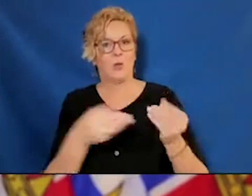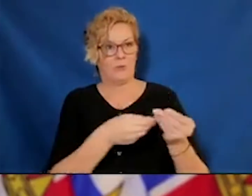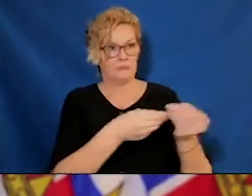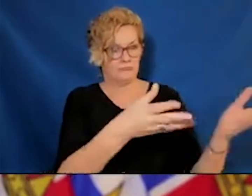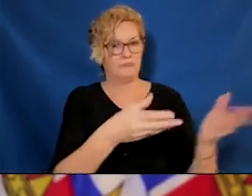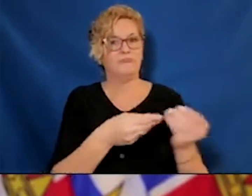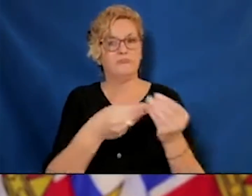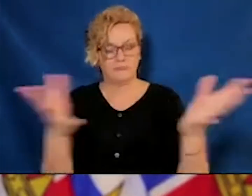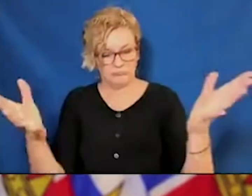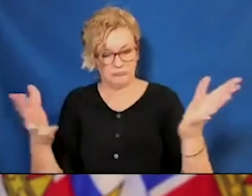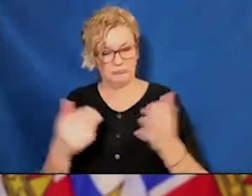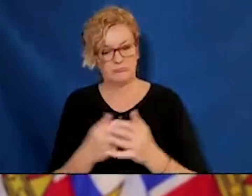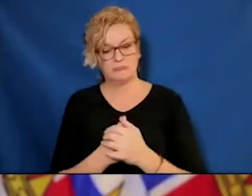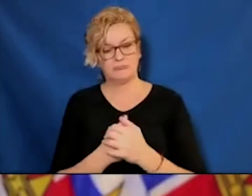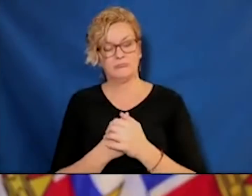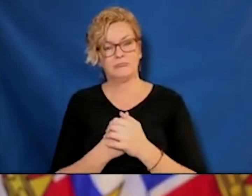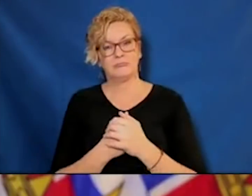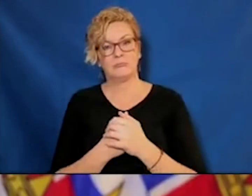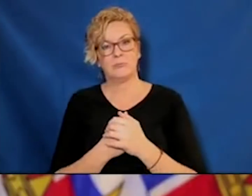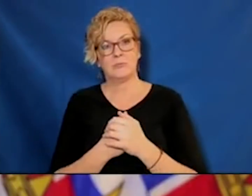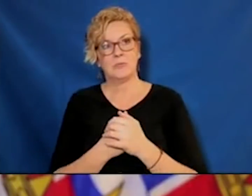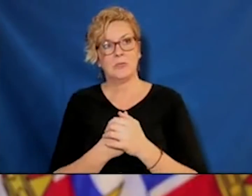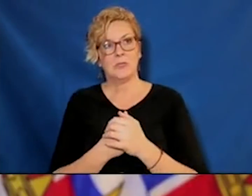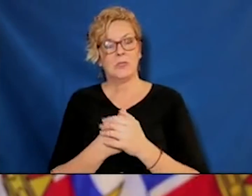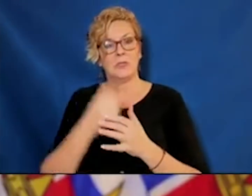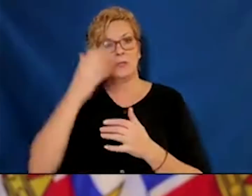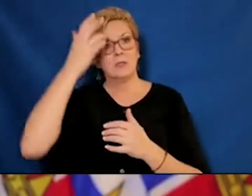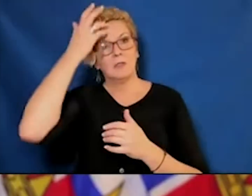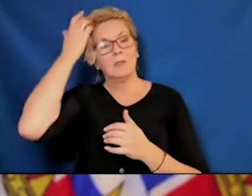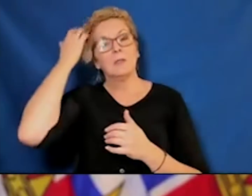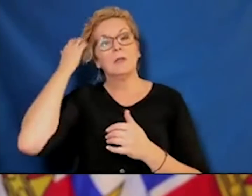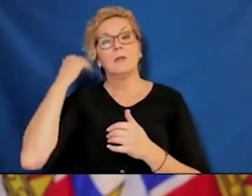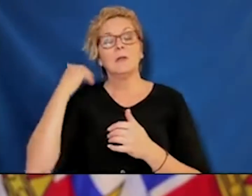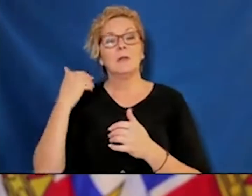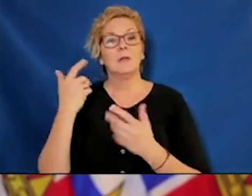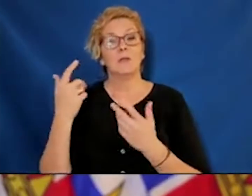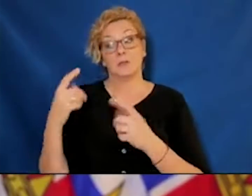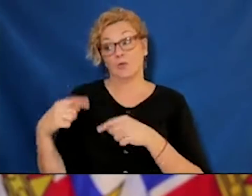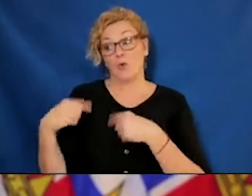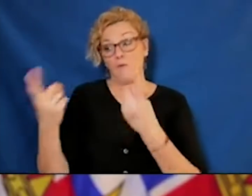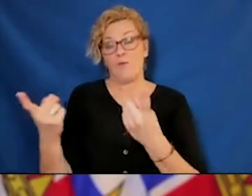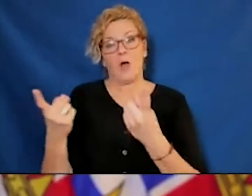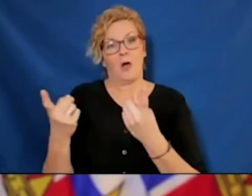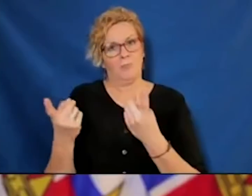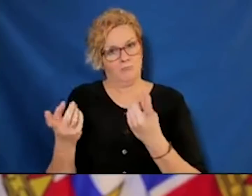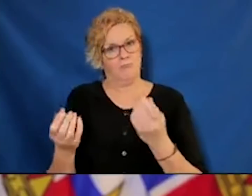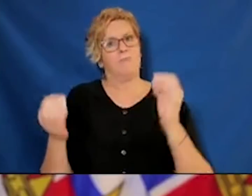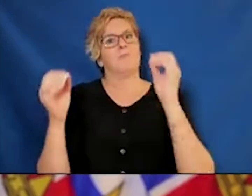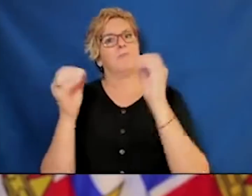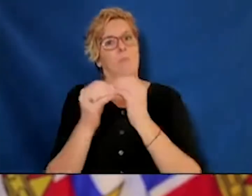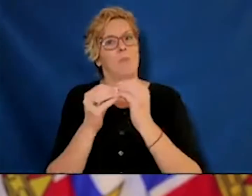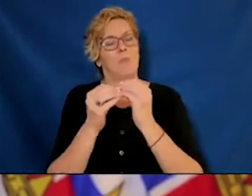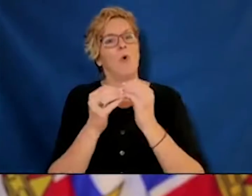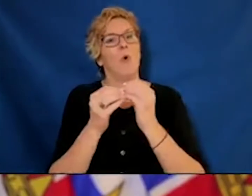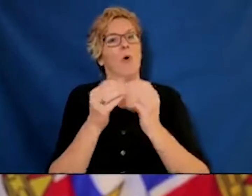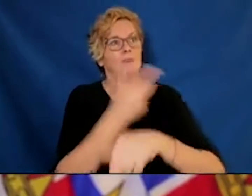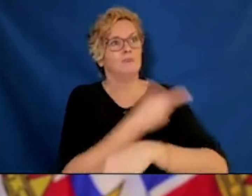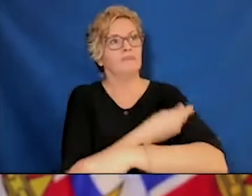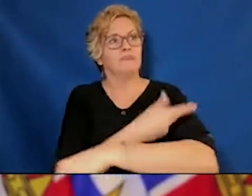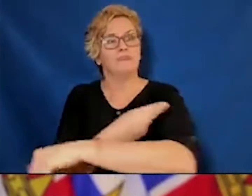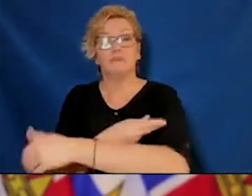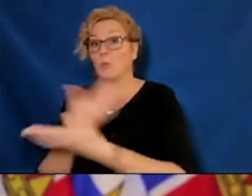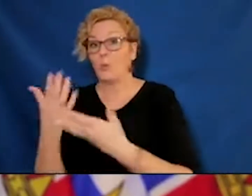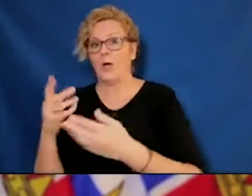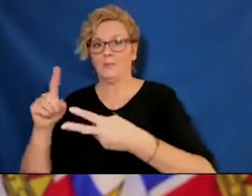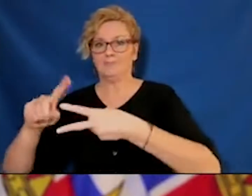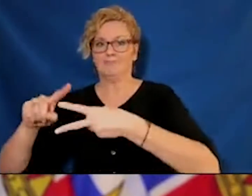Moderna vaccine in arms to date, but there's really good logistical reasons for that, as the Moderna vaccine is